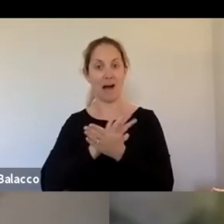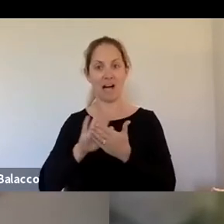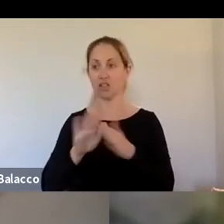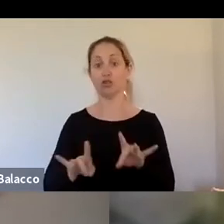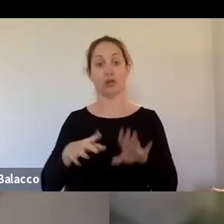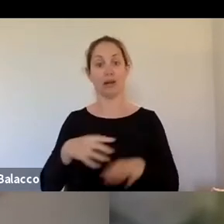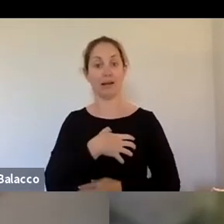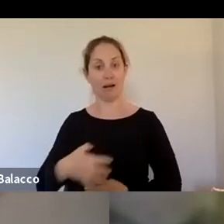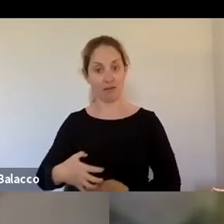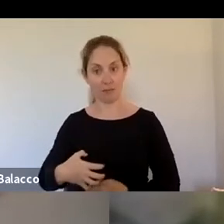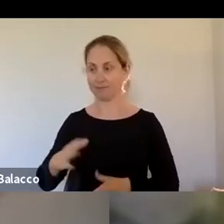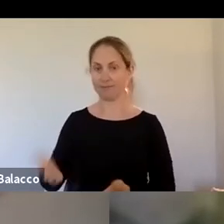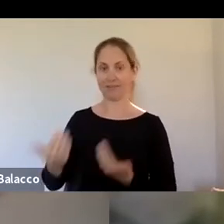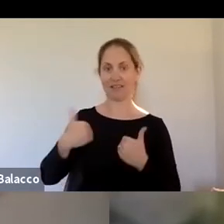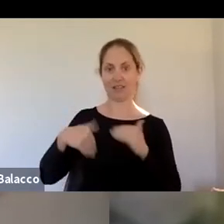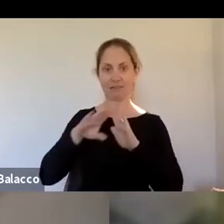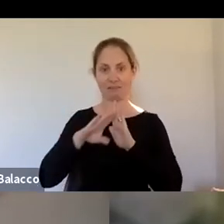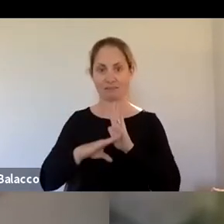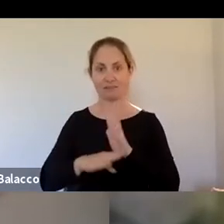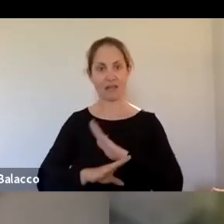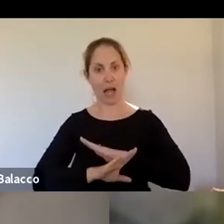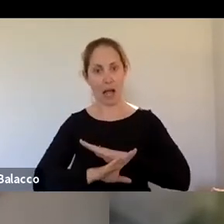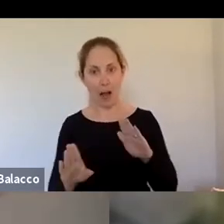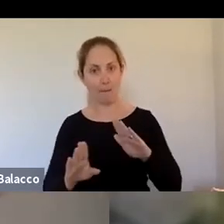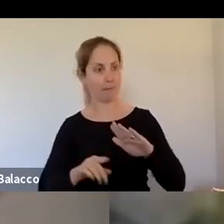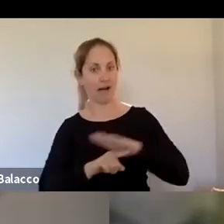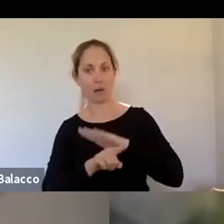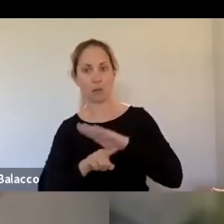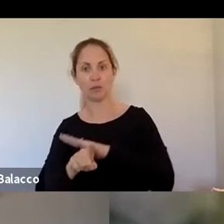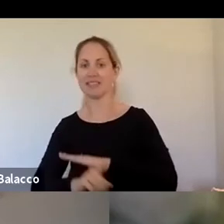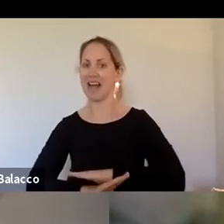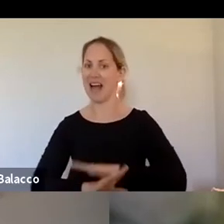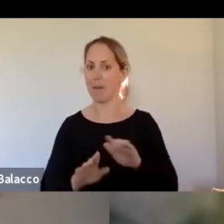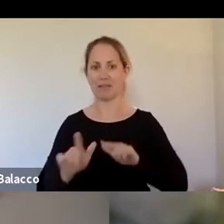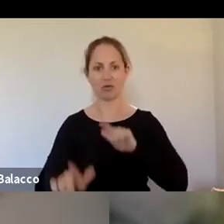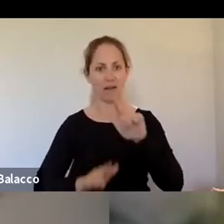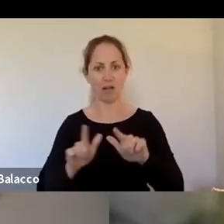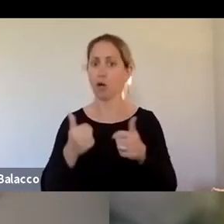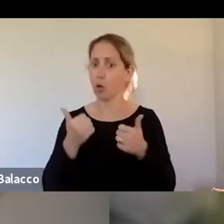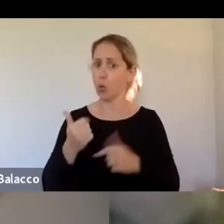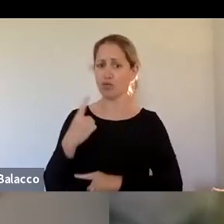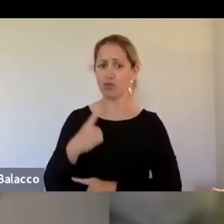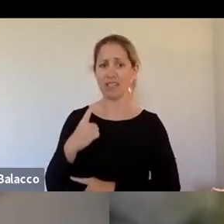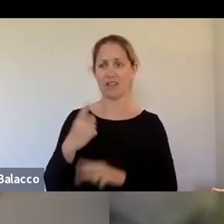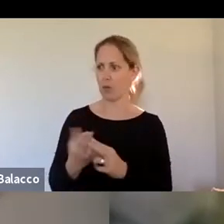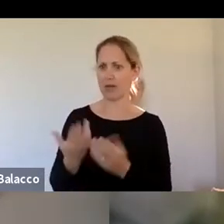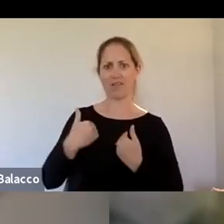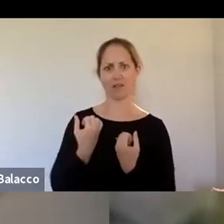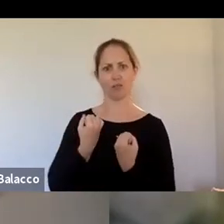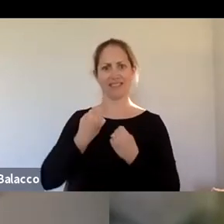announced increasingly restrictive bans on public gatherings and travel for good reasons to protect us all from the